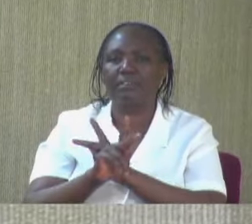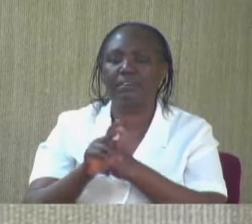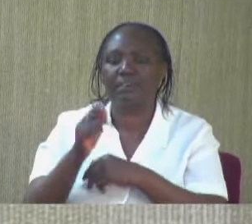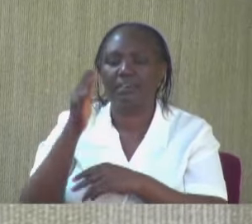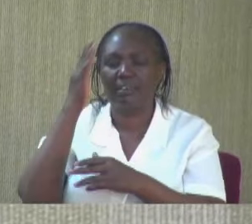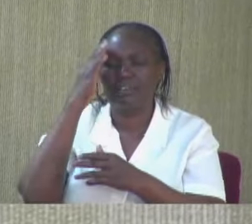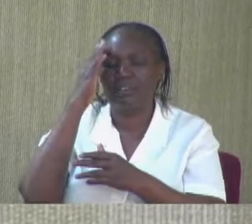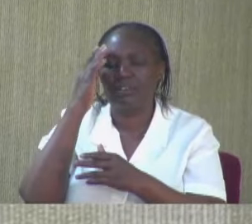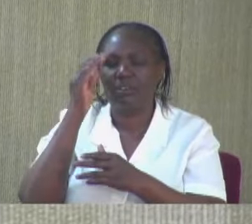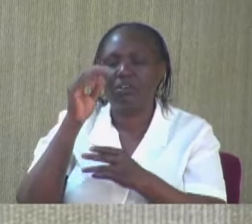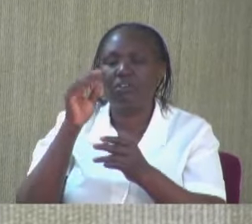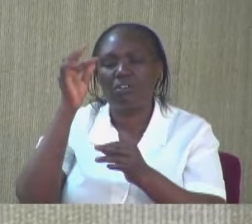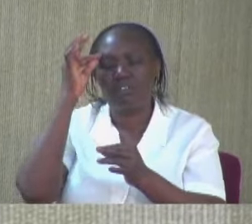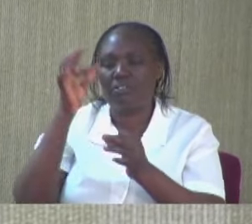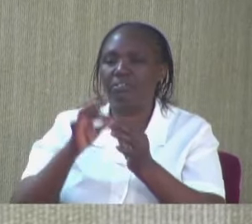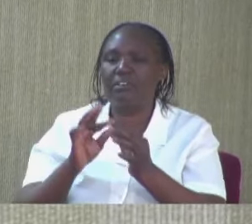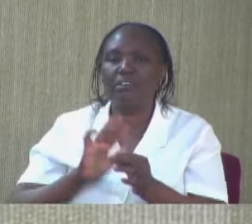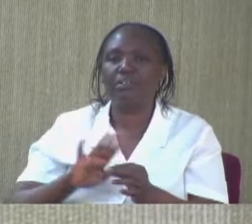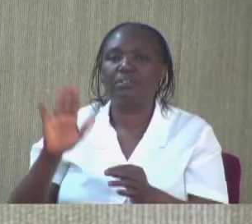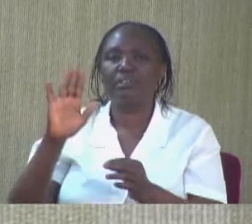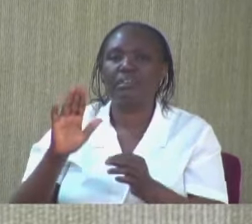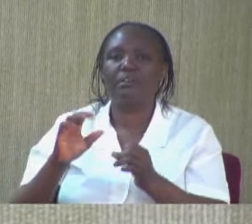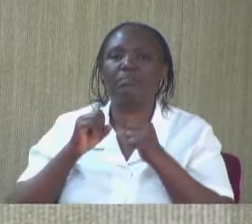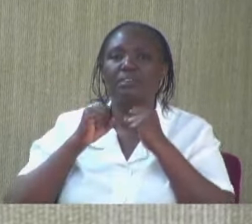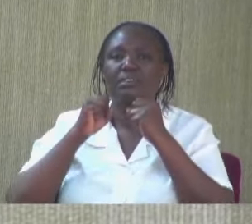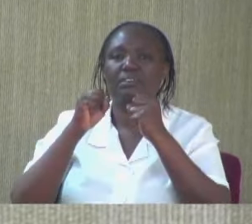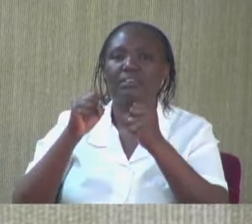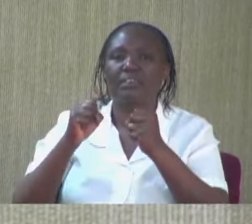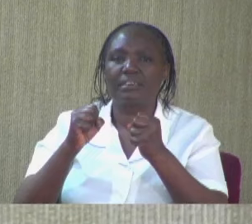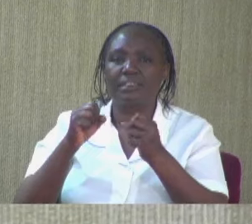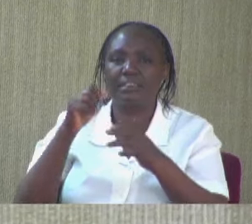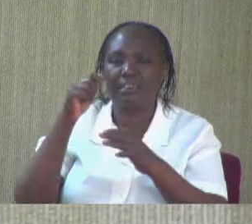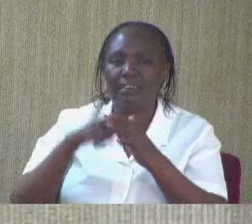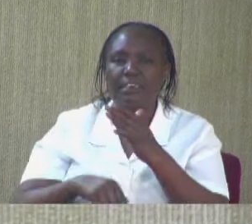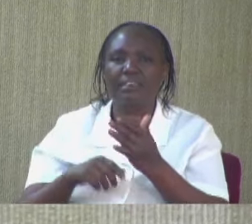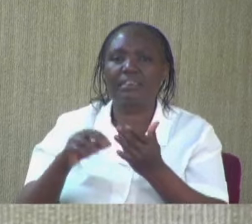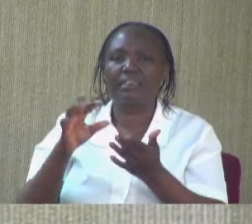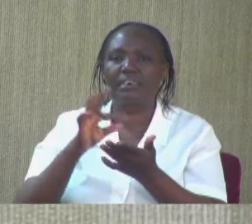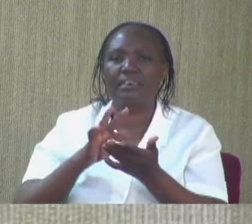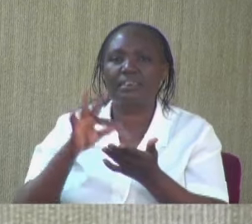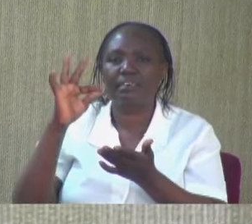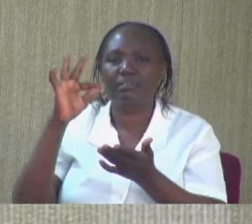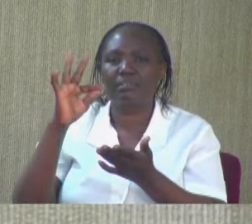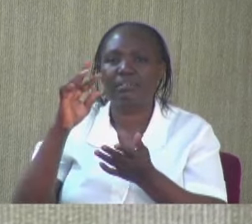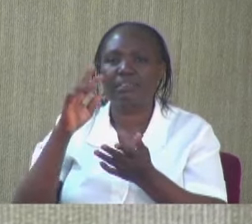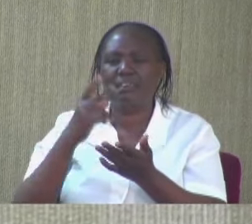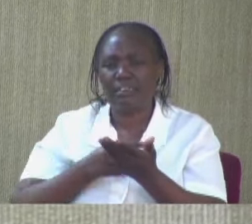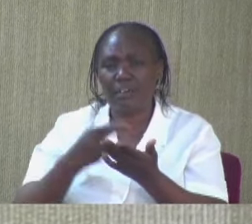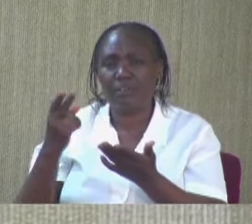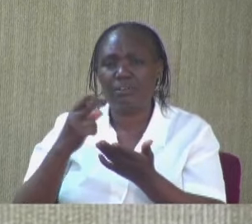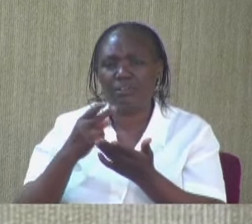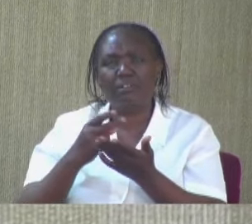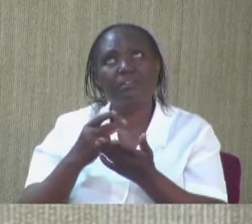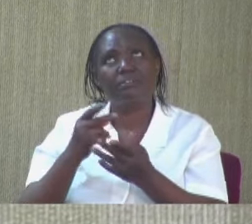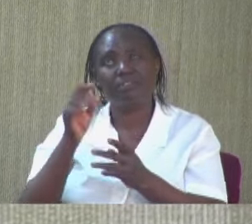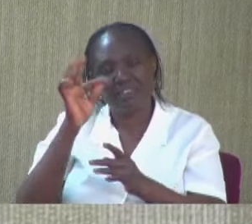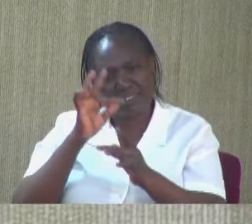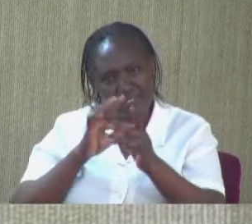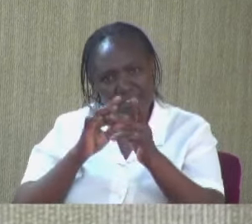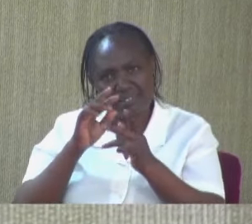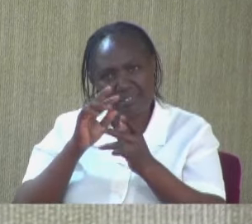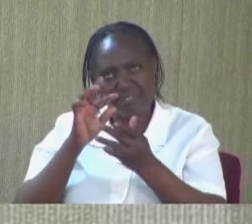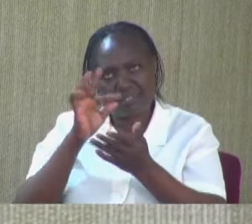has been strengthened in the gift of prophecy that God, out of his love for his